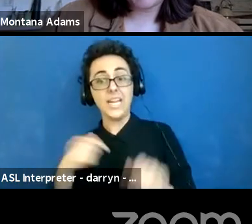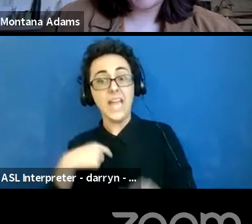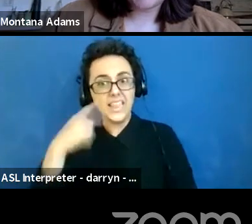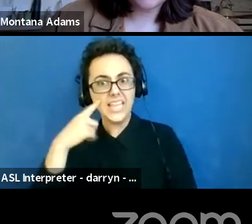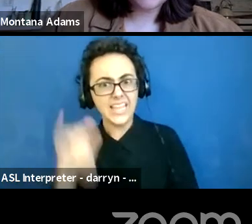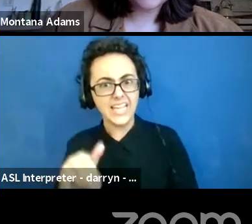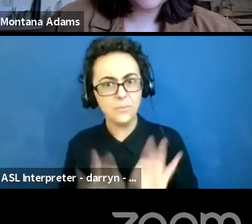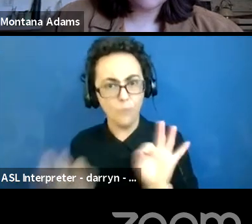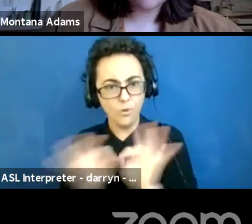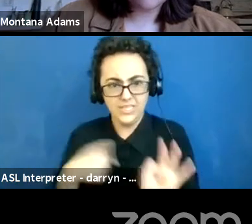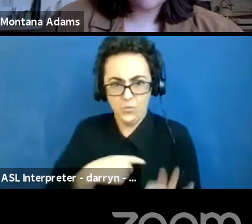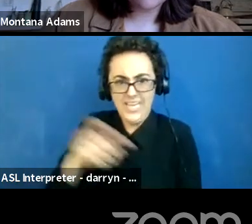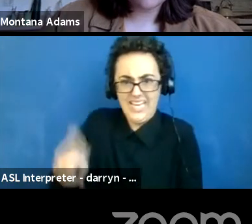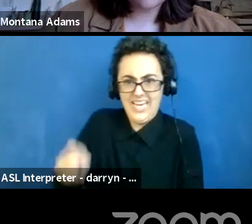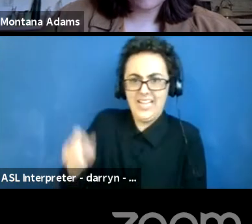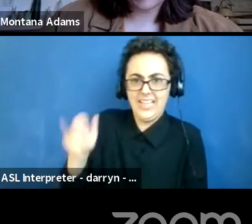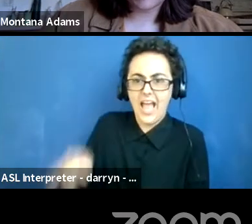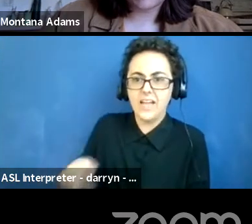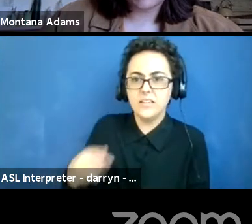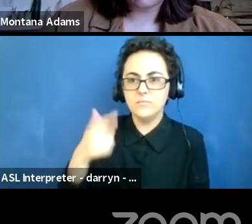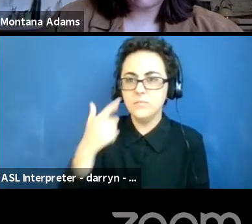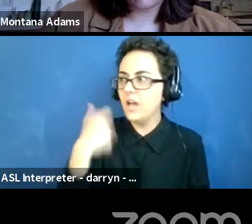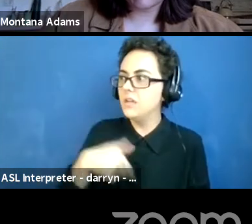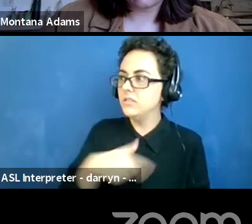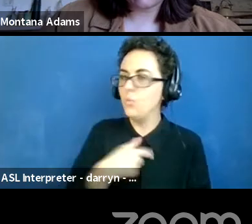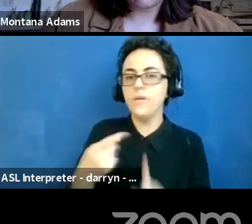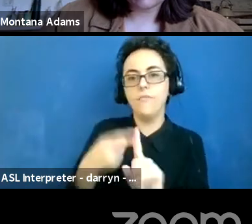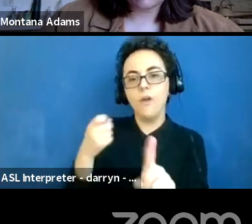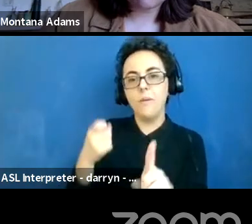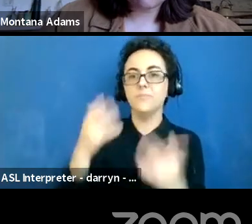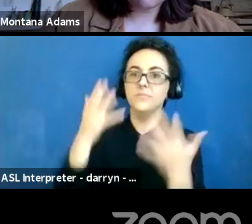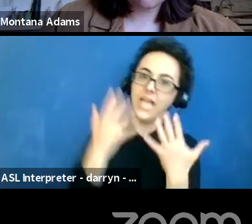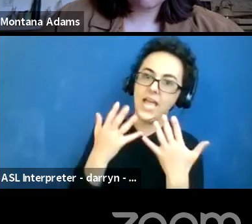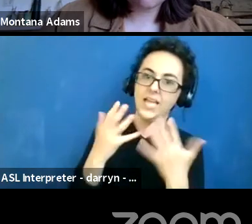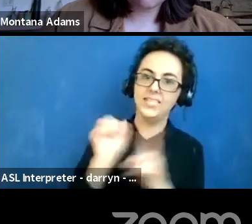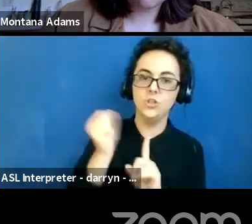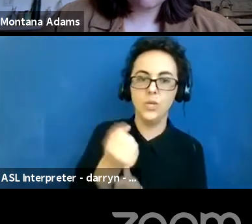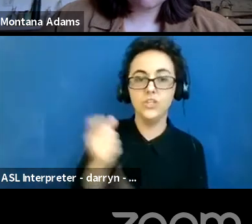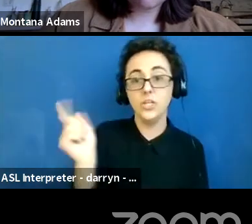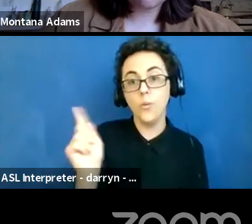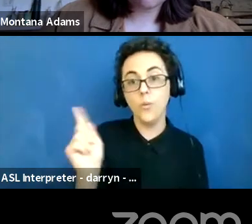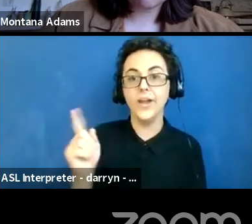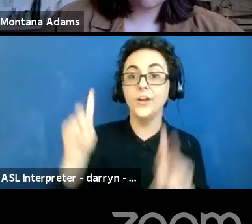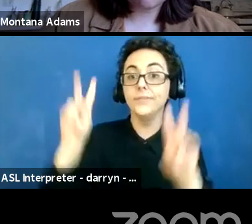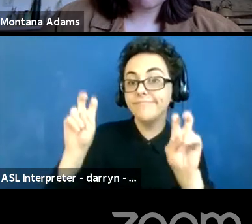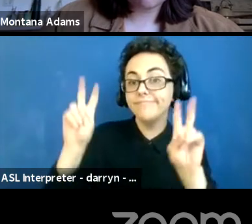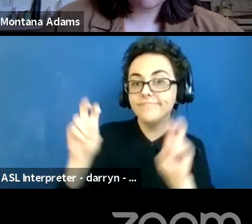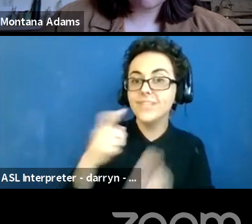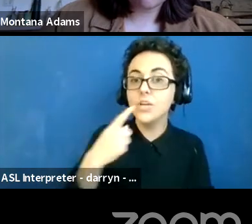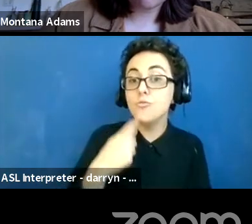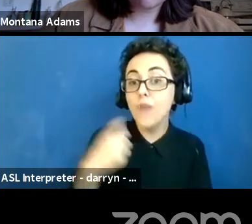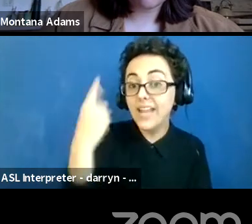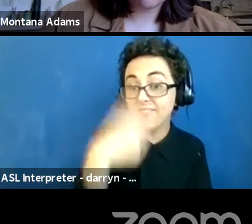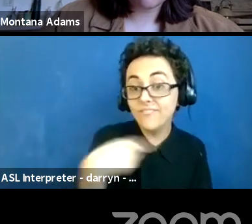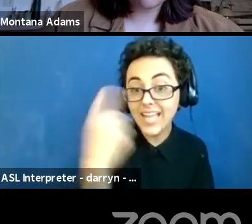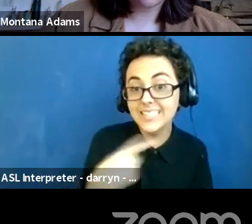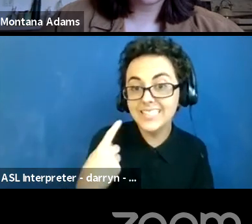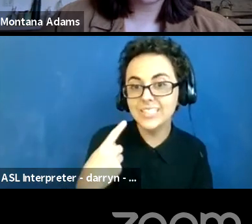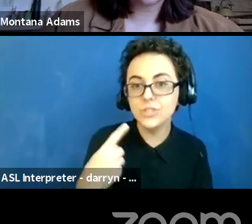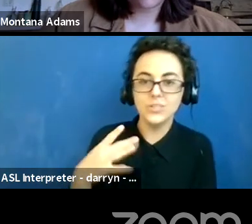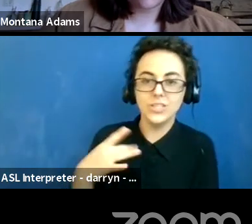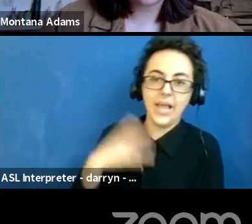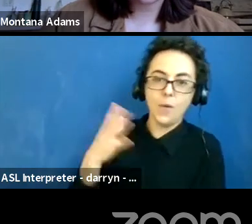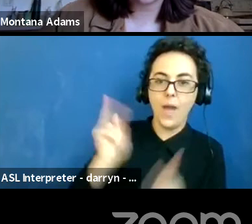are coming from an unfortunate situation where red face in theater is still